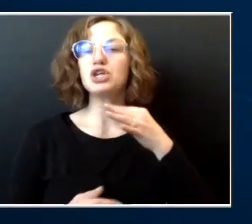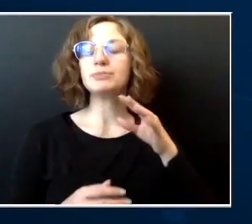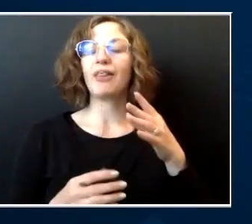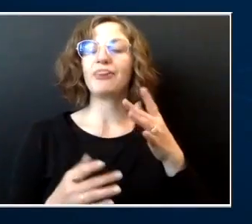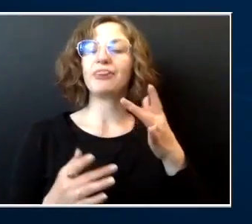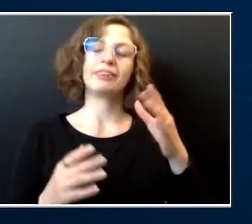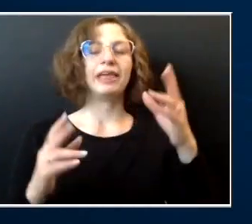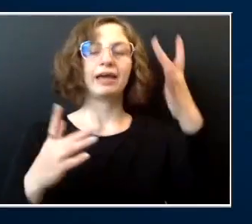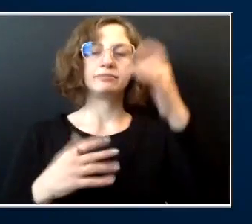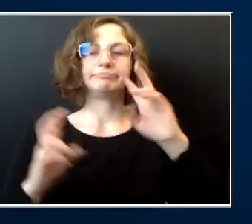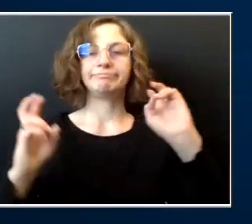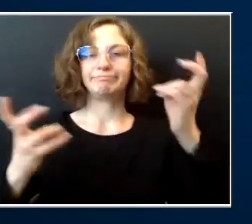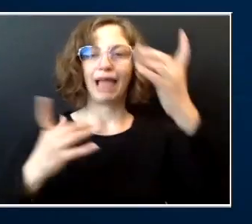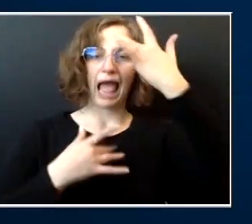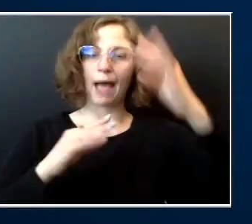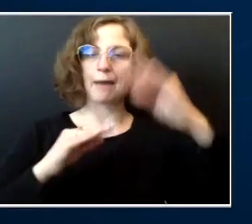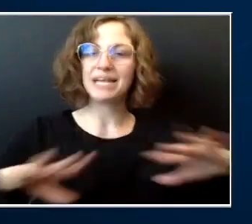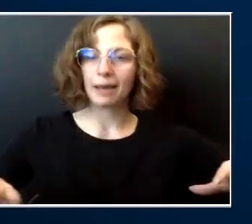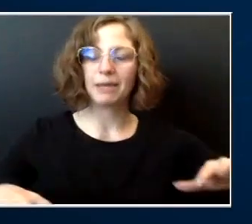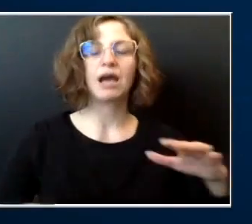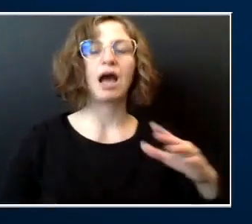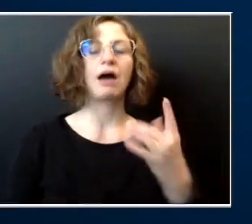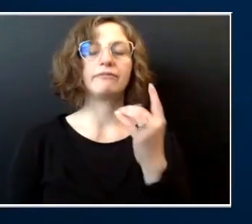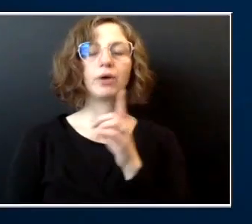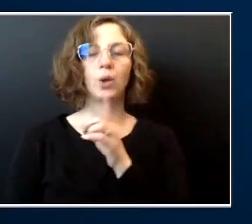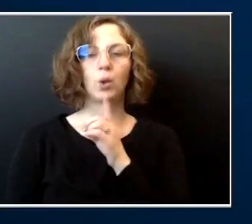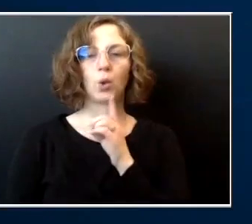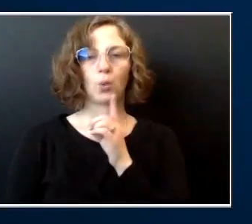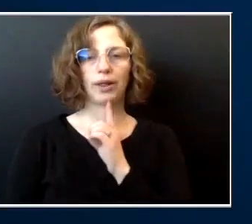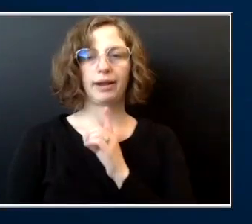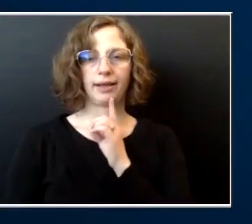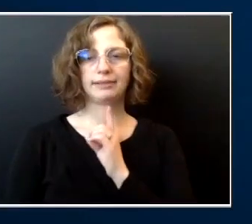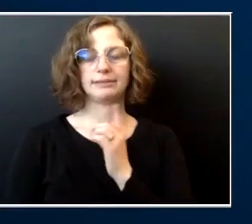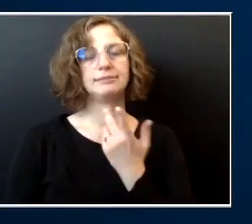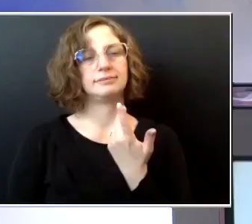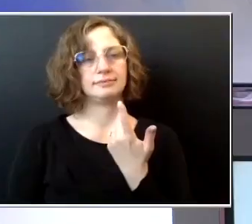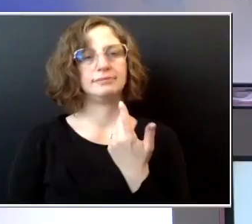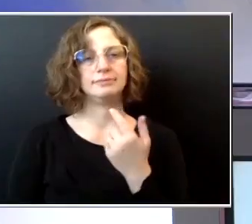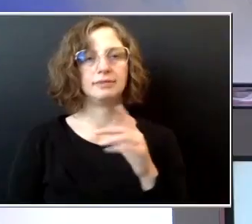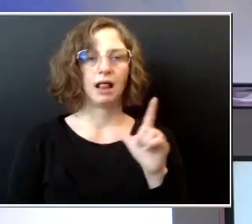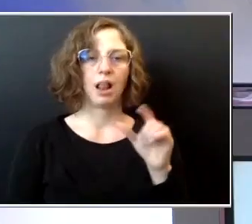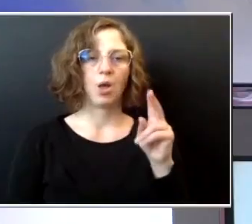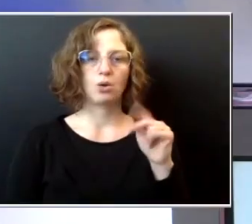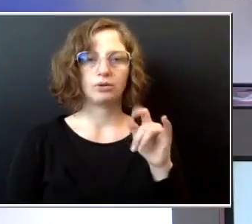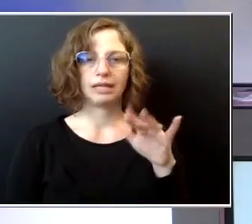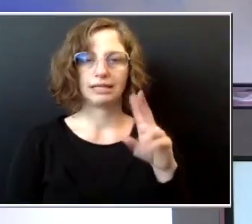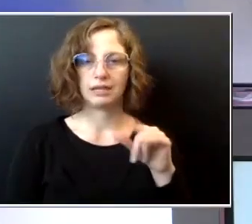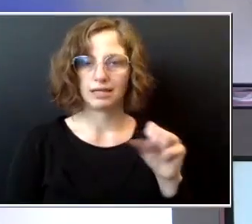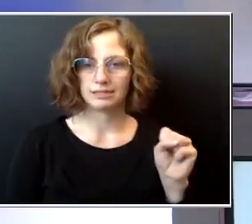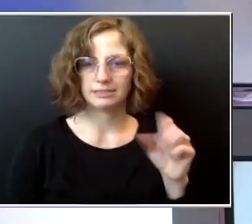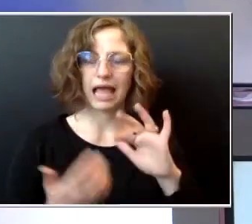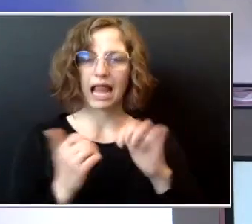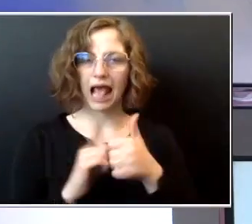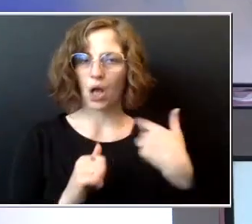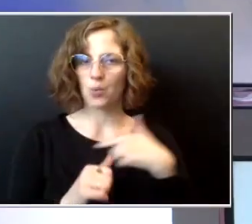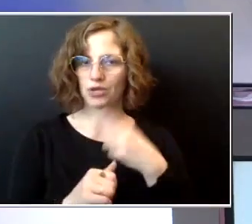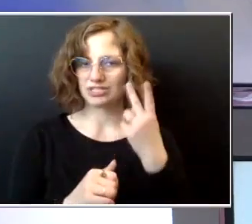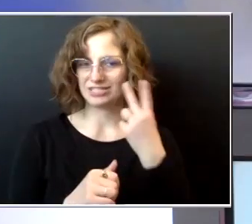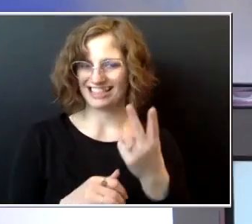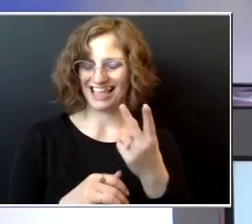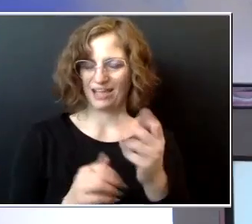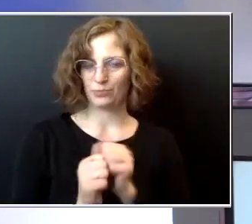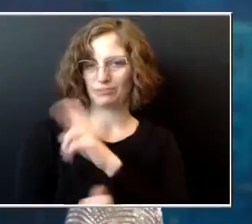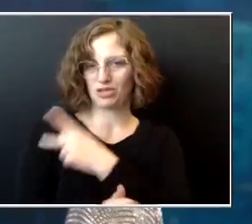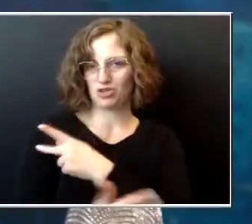Oh, that's a great question. And that we talked a moment ago Dr. Kreiner, that we talked about this as the trade-off,